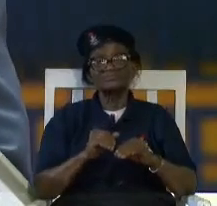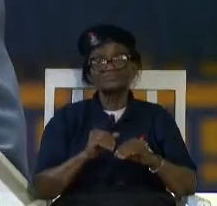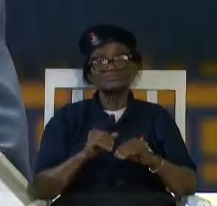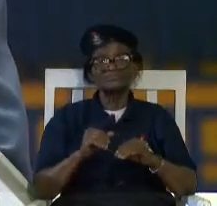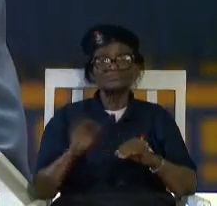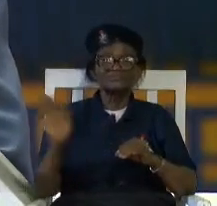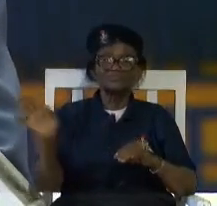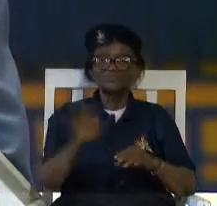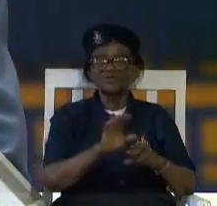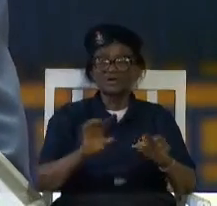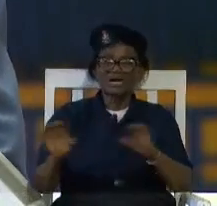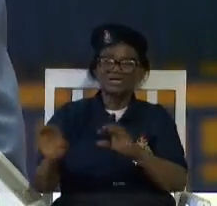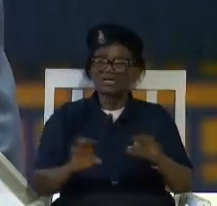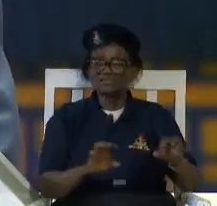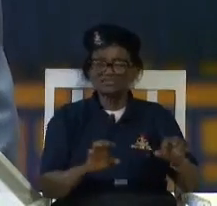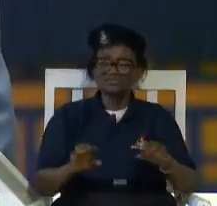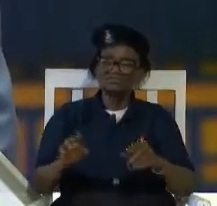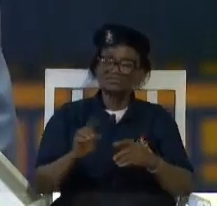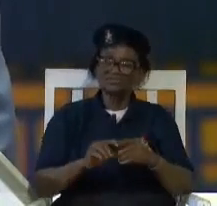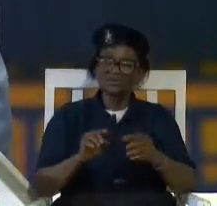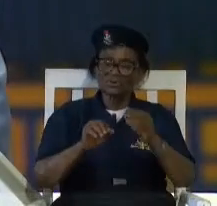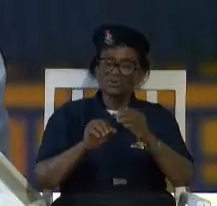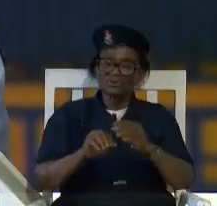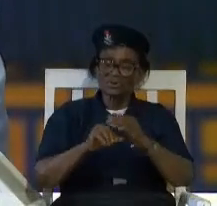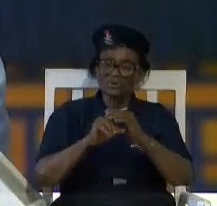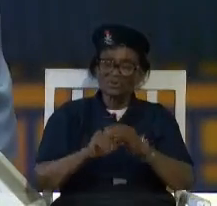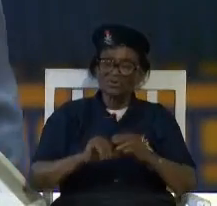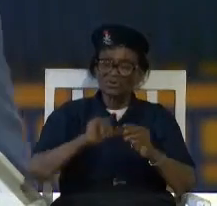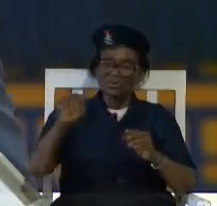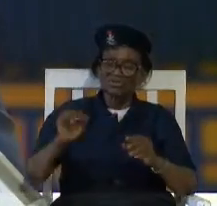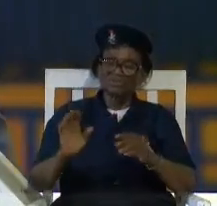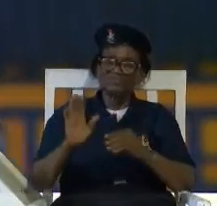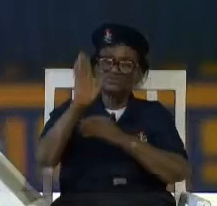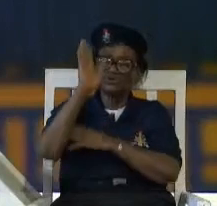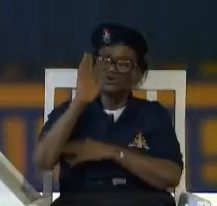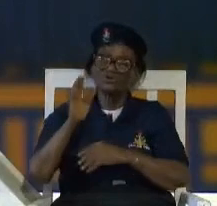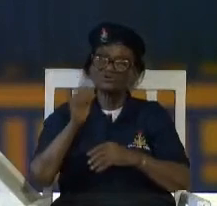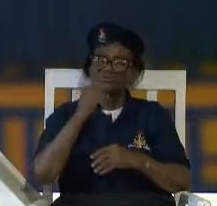your attitude to worshiping God must change.